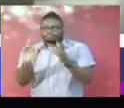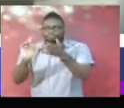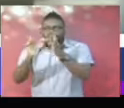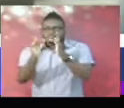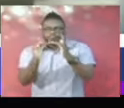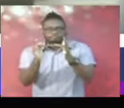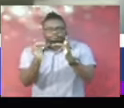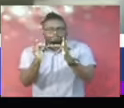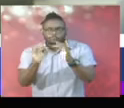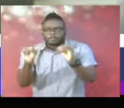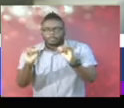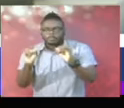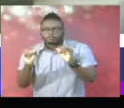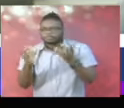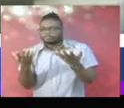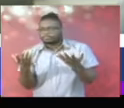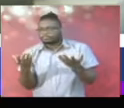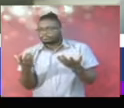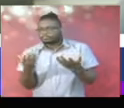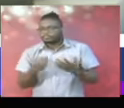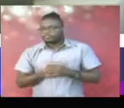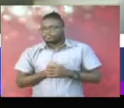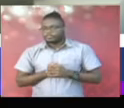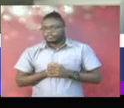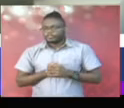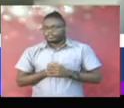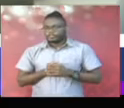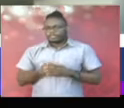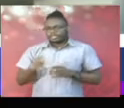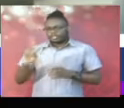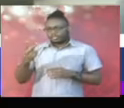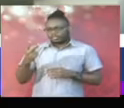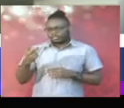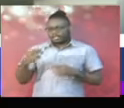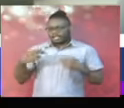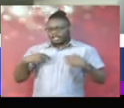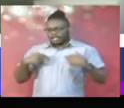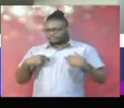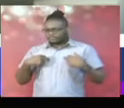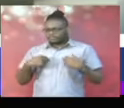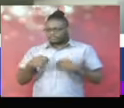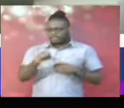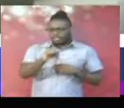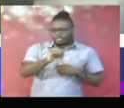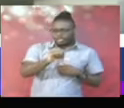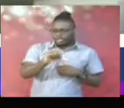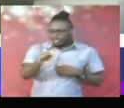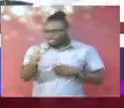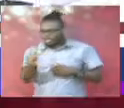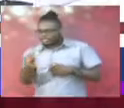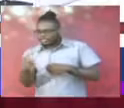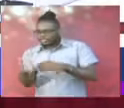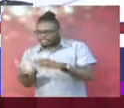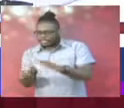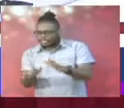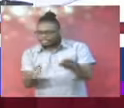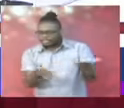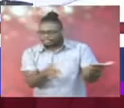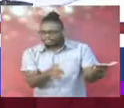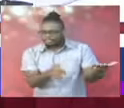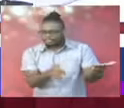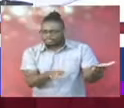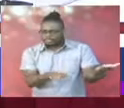update in the number of deaths outside of the hospital setting as it pertains to COVID-19? Thank you. Okay, for the first